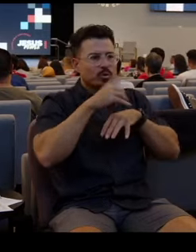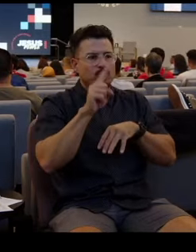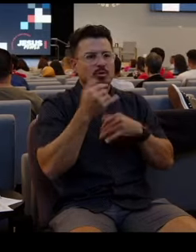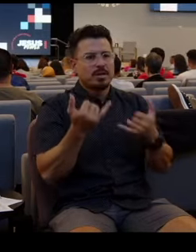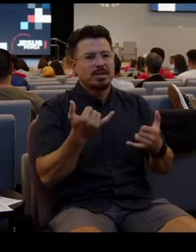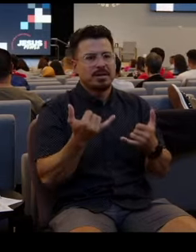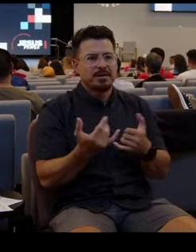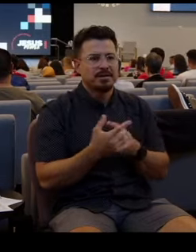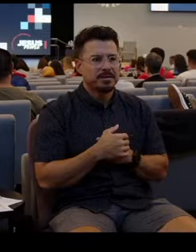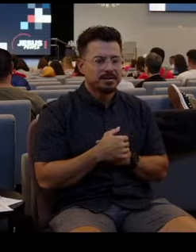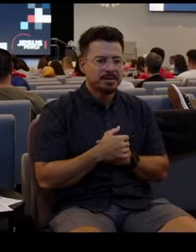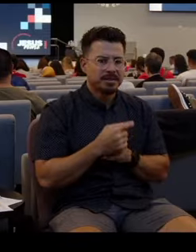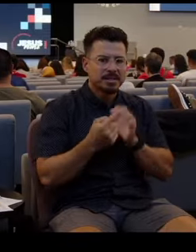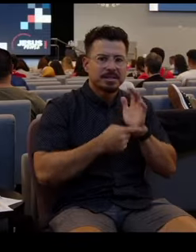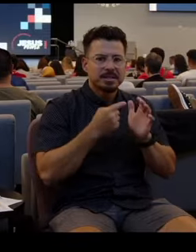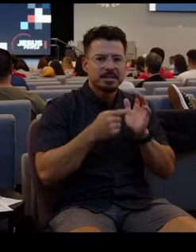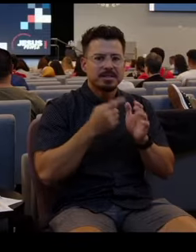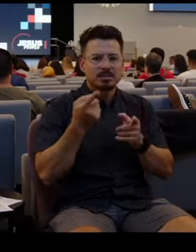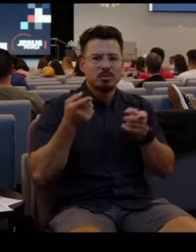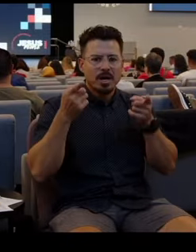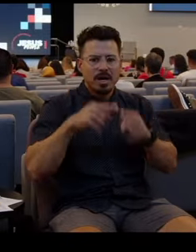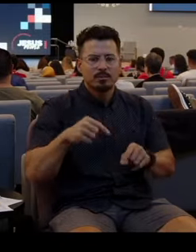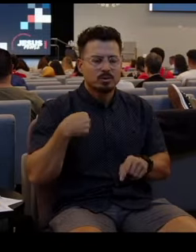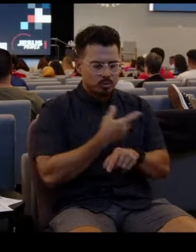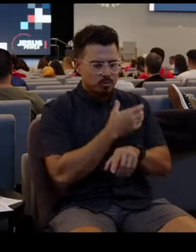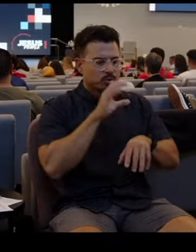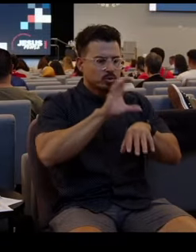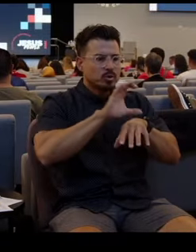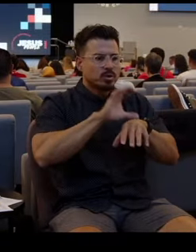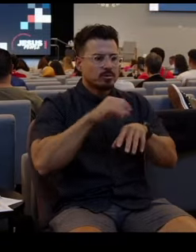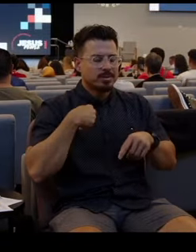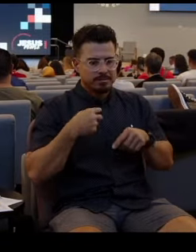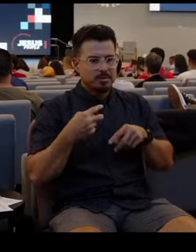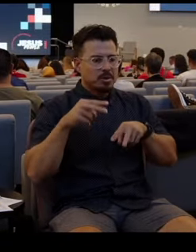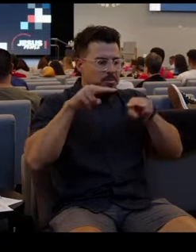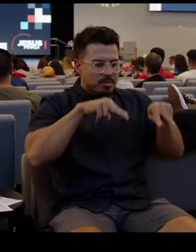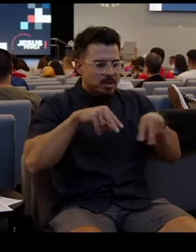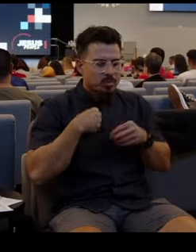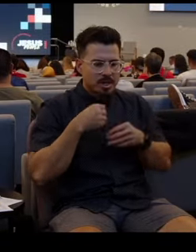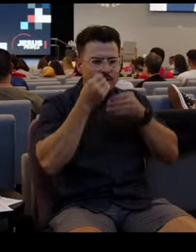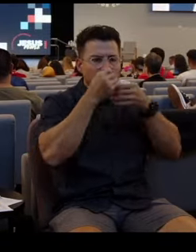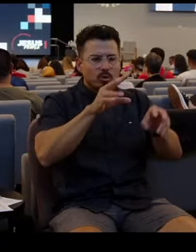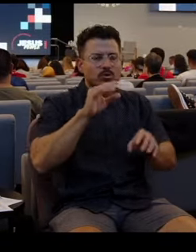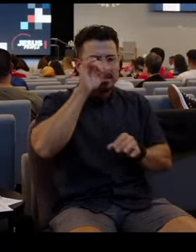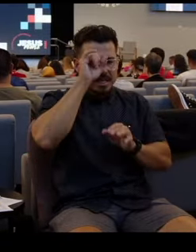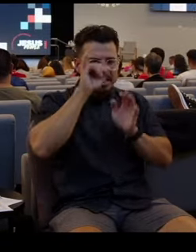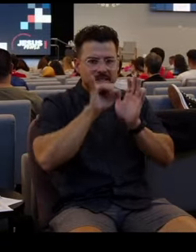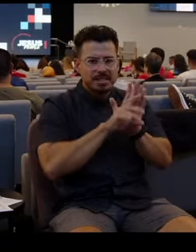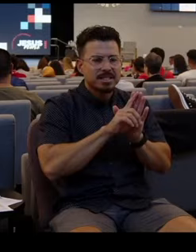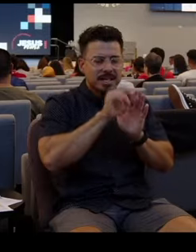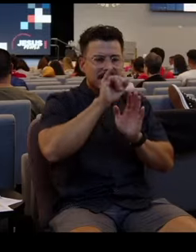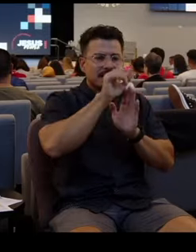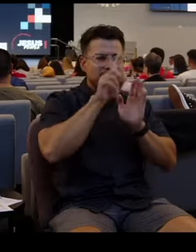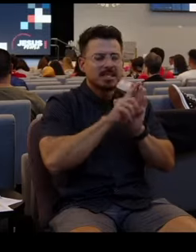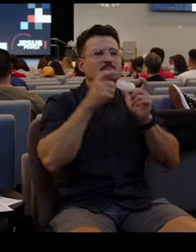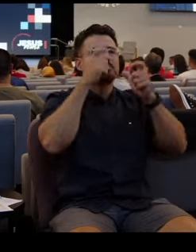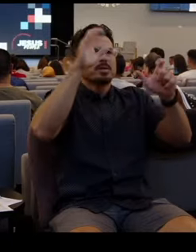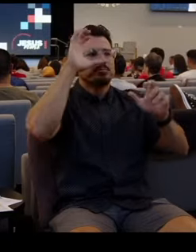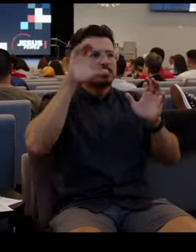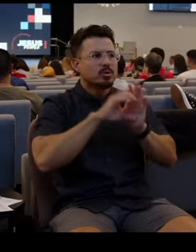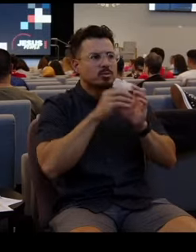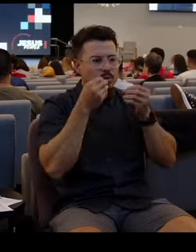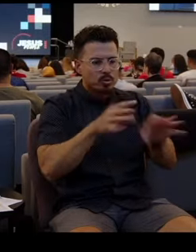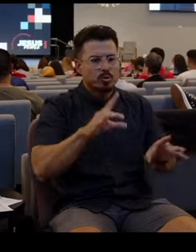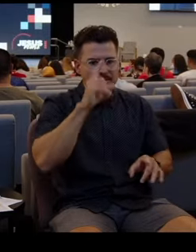And sometimes that's what happens to a church. You lose the identity, I mean, the big picture identity,